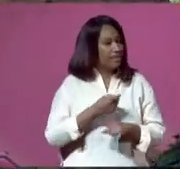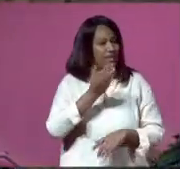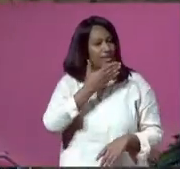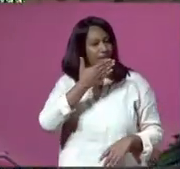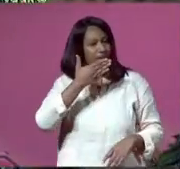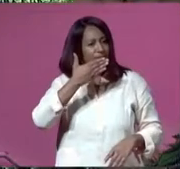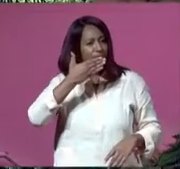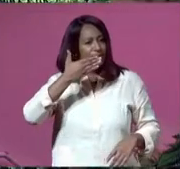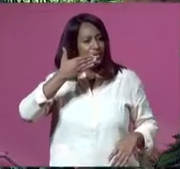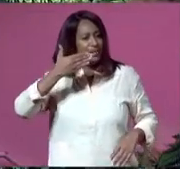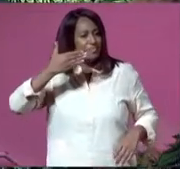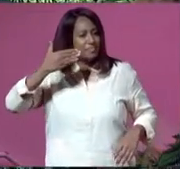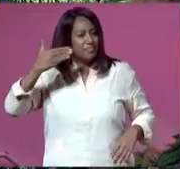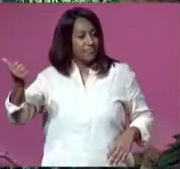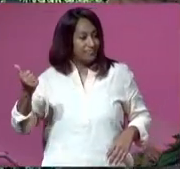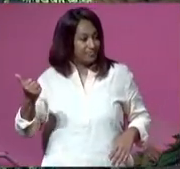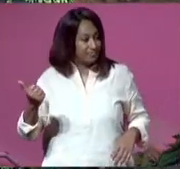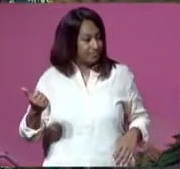self?